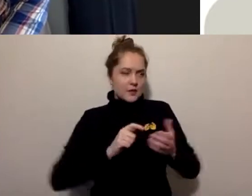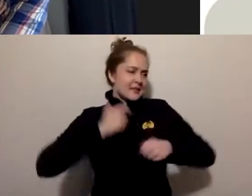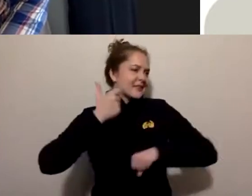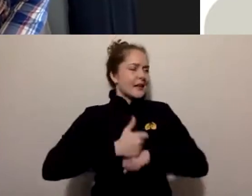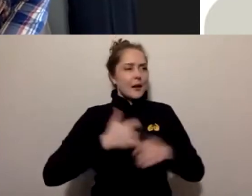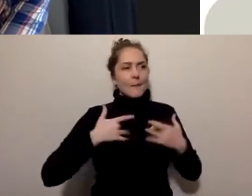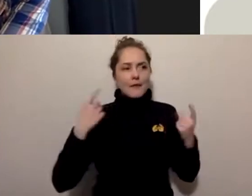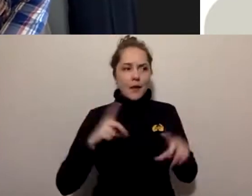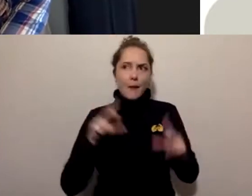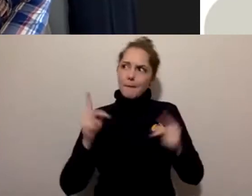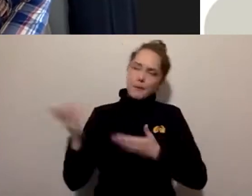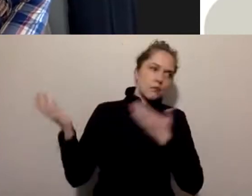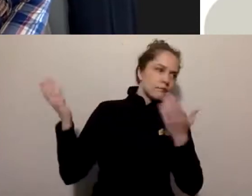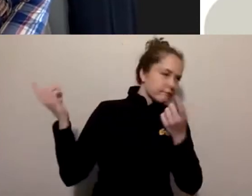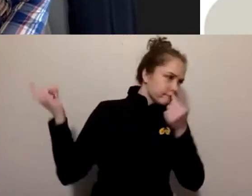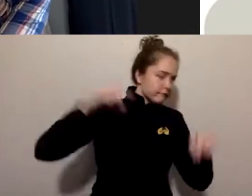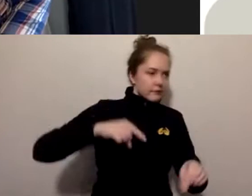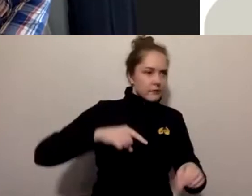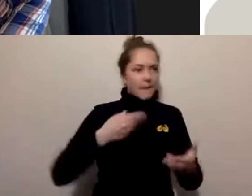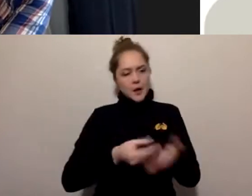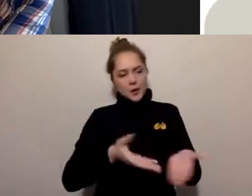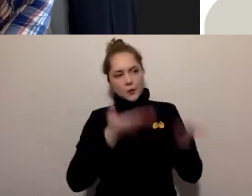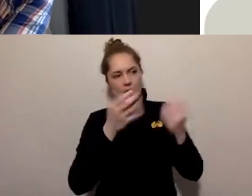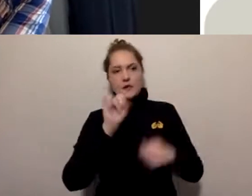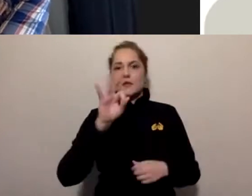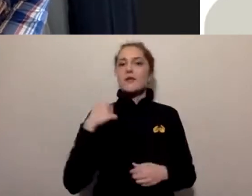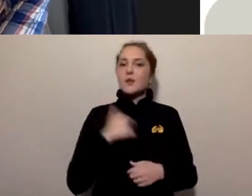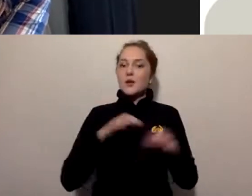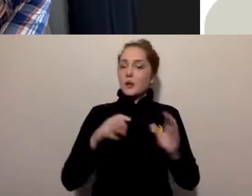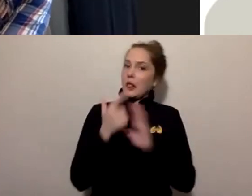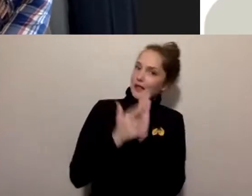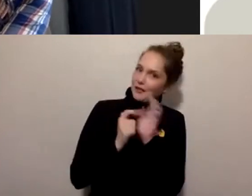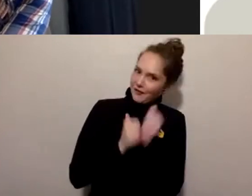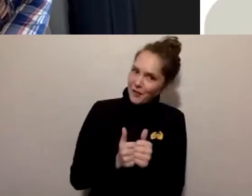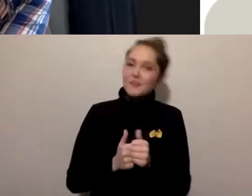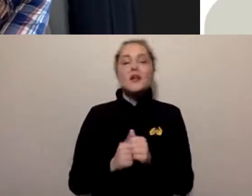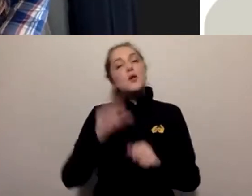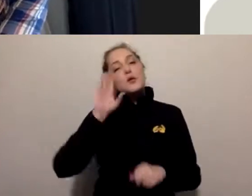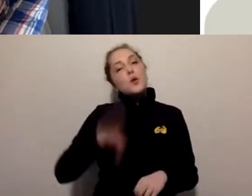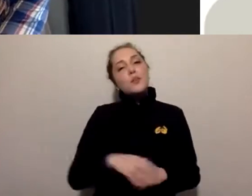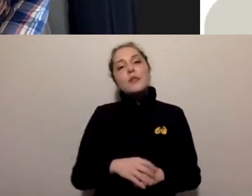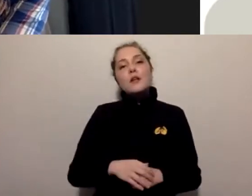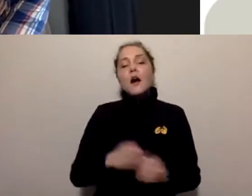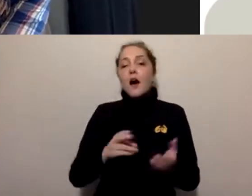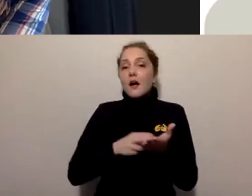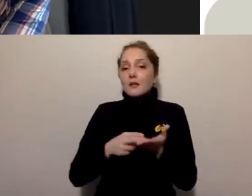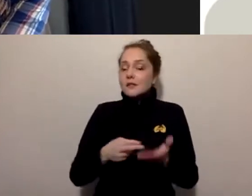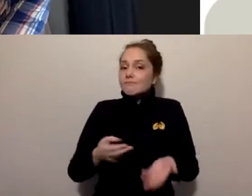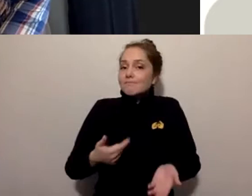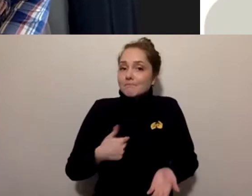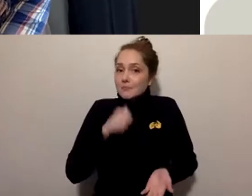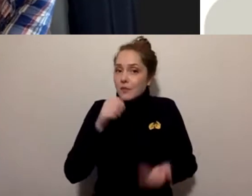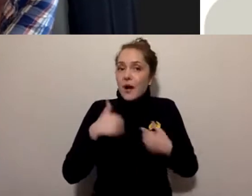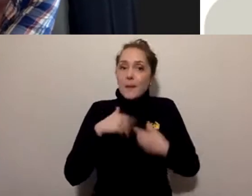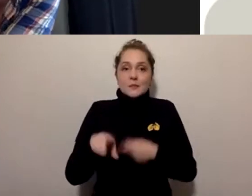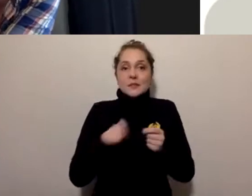to an event, raise some money if that, as long as we do it legally. I honestly don't have a particular plan